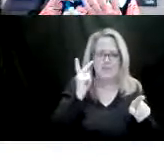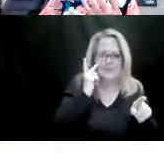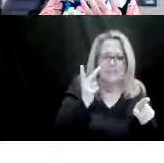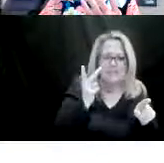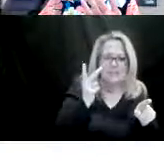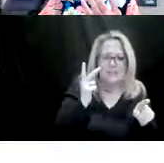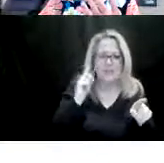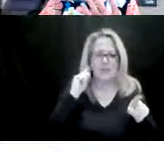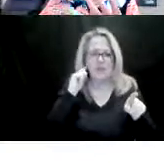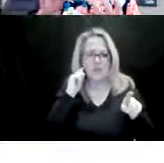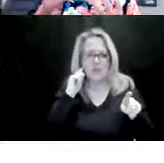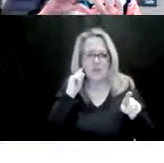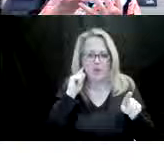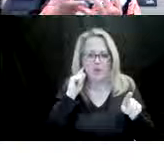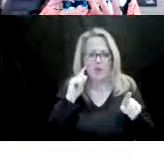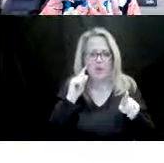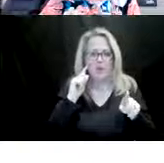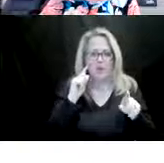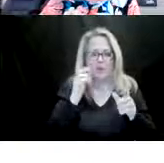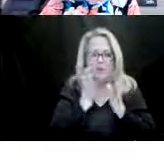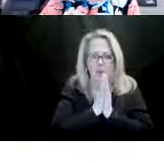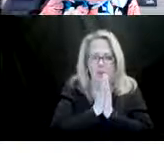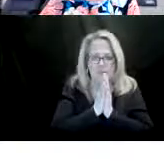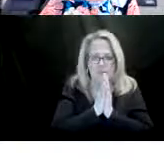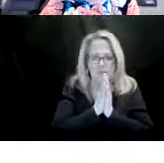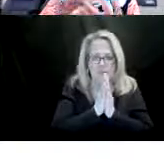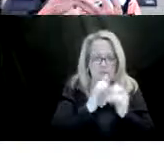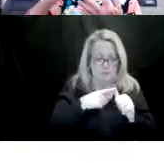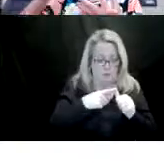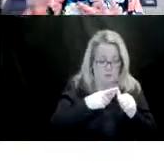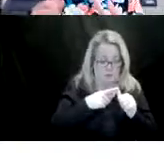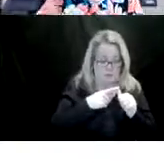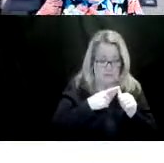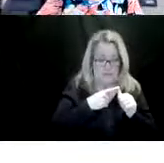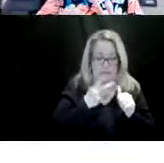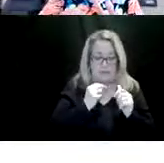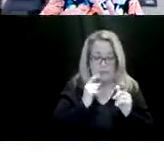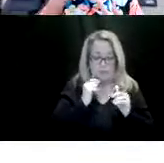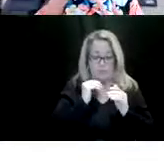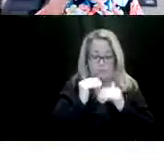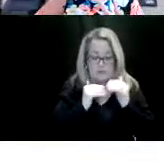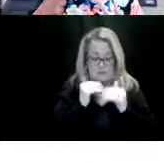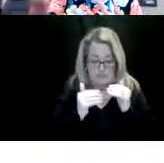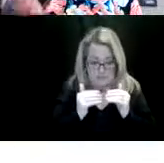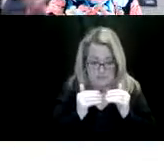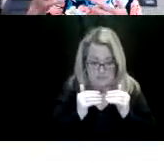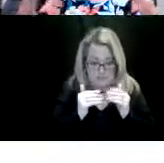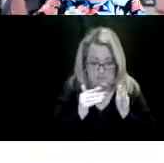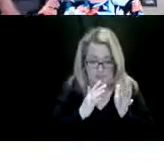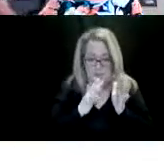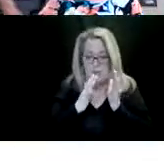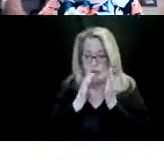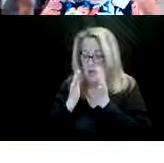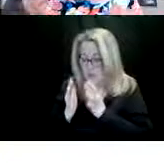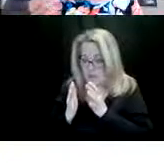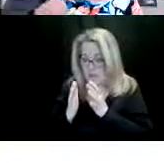your response is, what your request is. They have to process that request. They have to regroup their body and then present